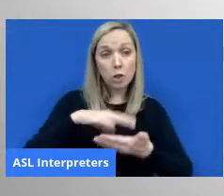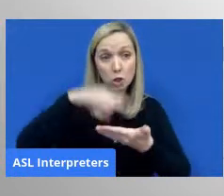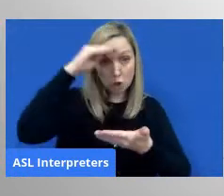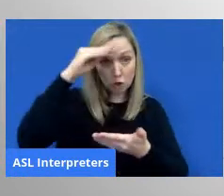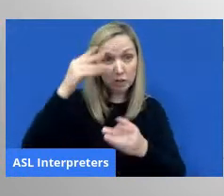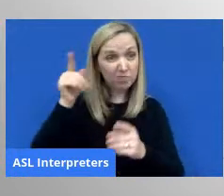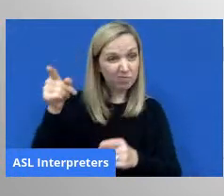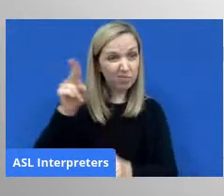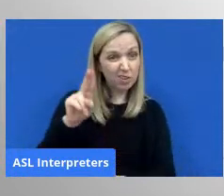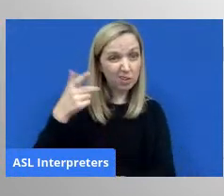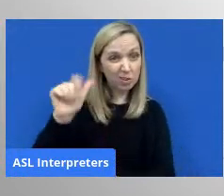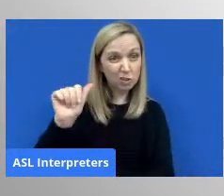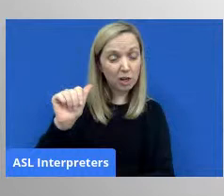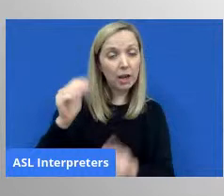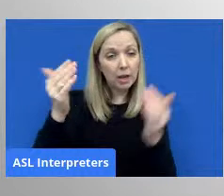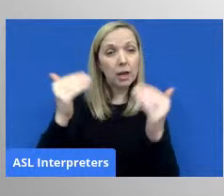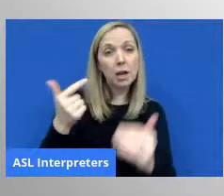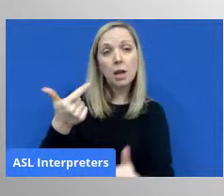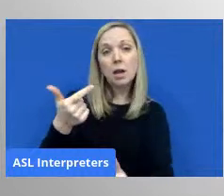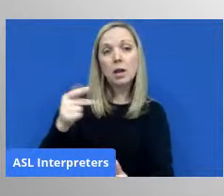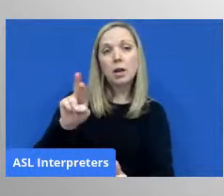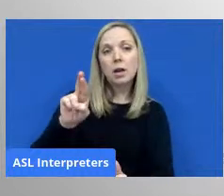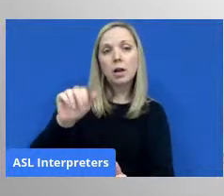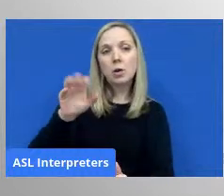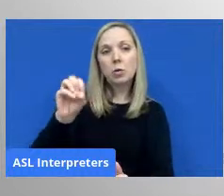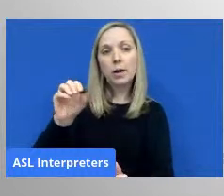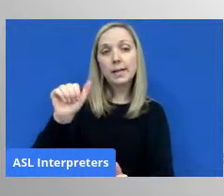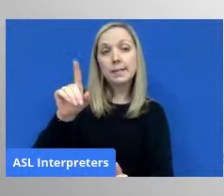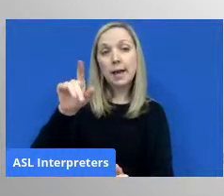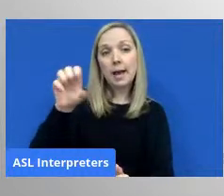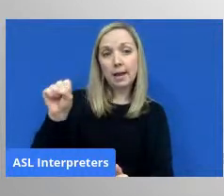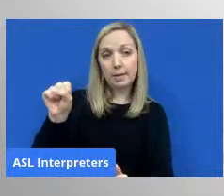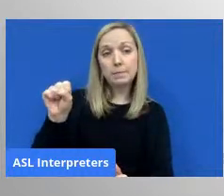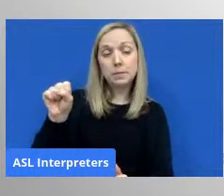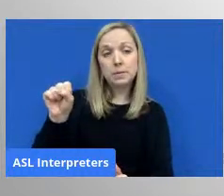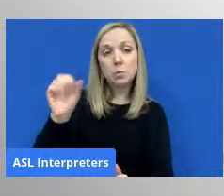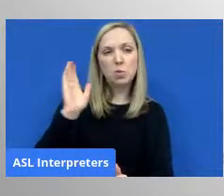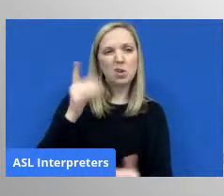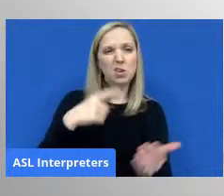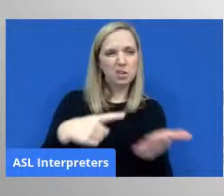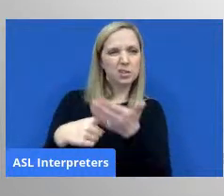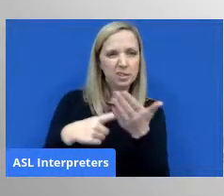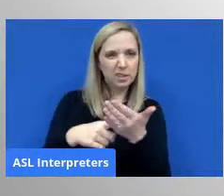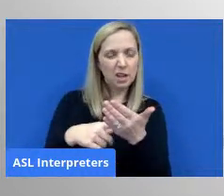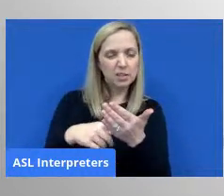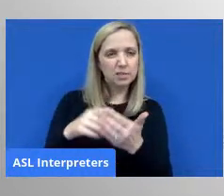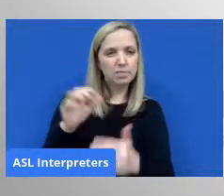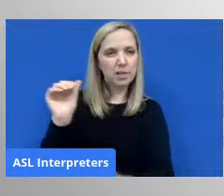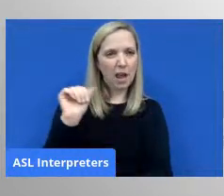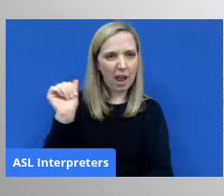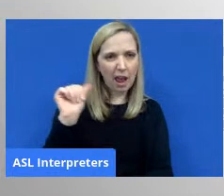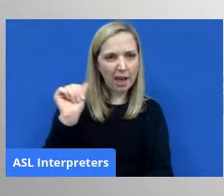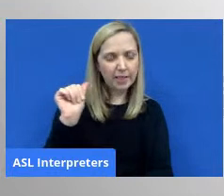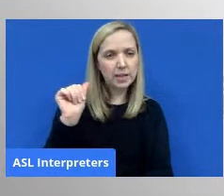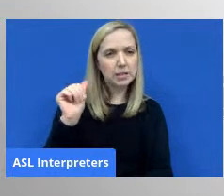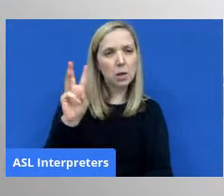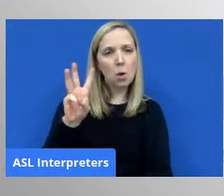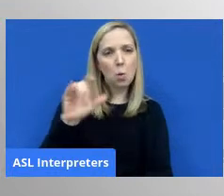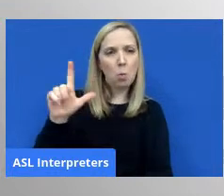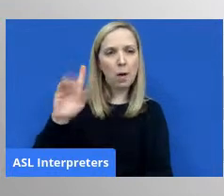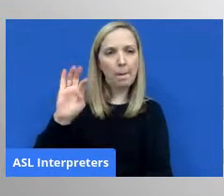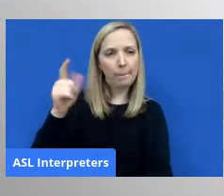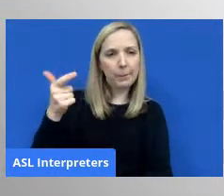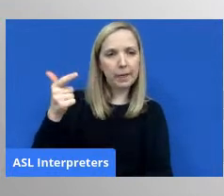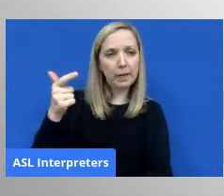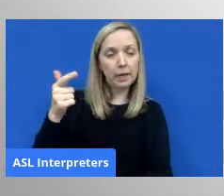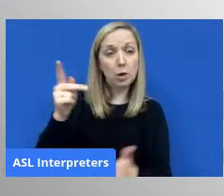Adams on the topic of Athens Wellbeing Project. There are, of course, a number of, and we've talked about it